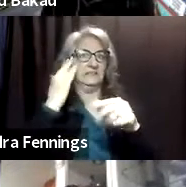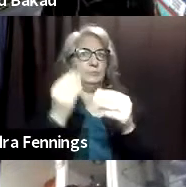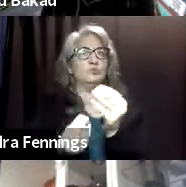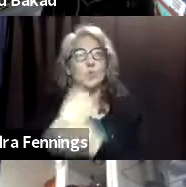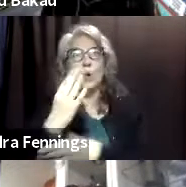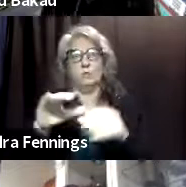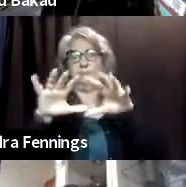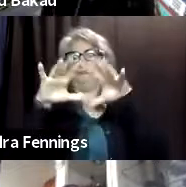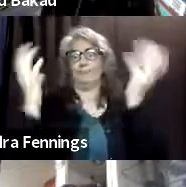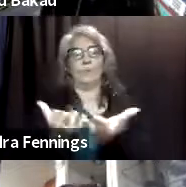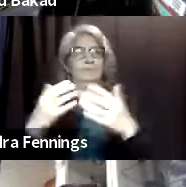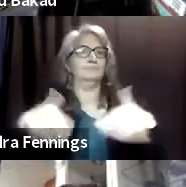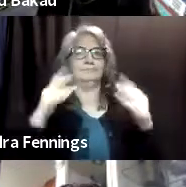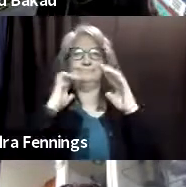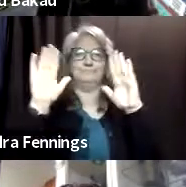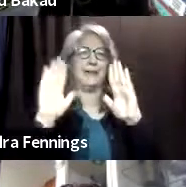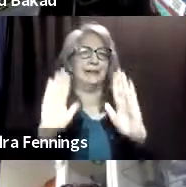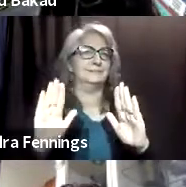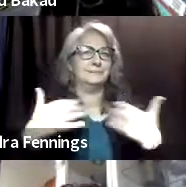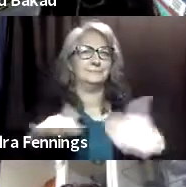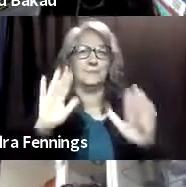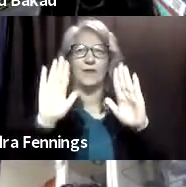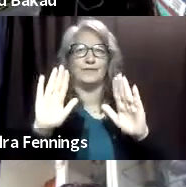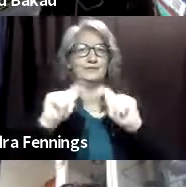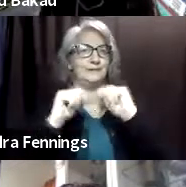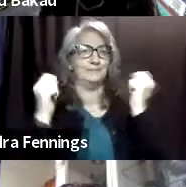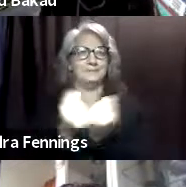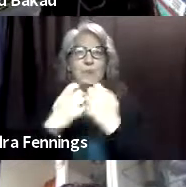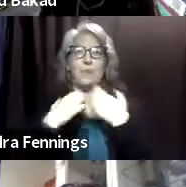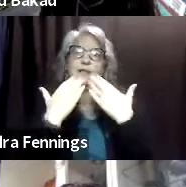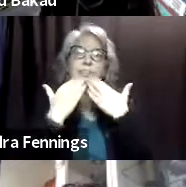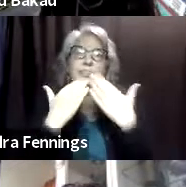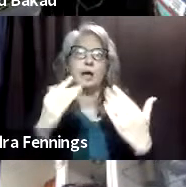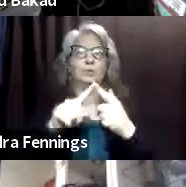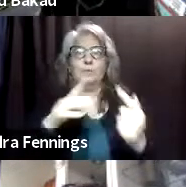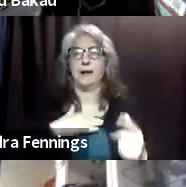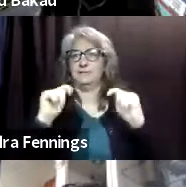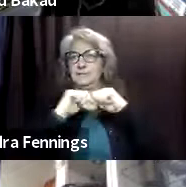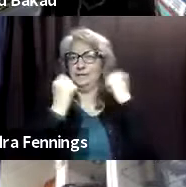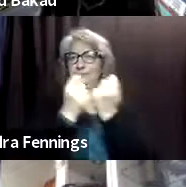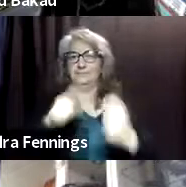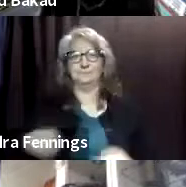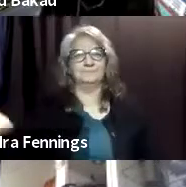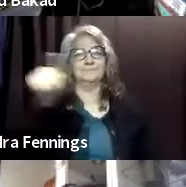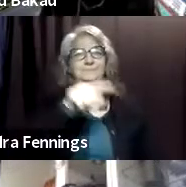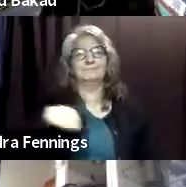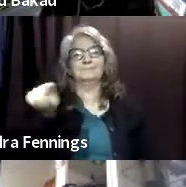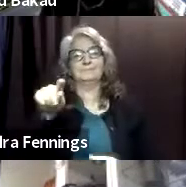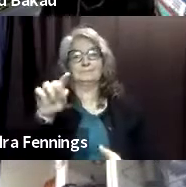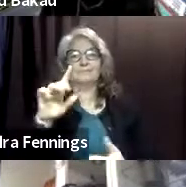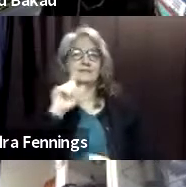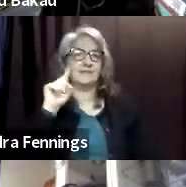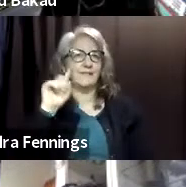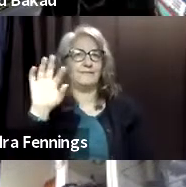Europe, a lot of us from Canada, and we are growing globally, and it's really wonderful. It's a wonderful team. And I wanted to thank my